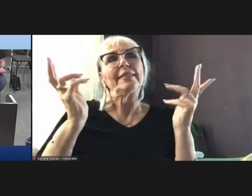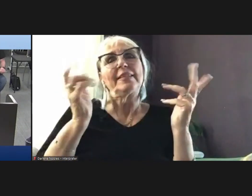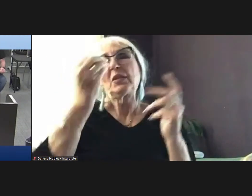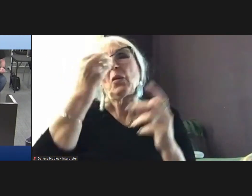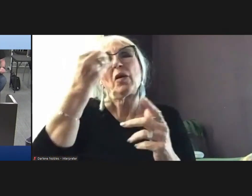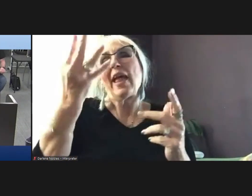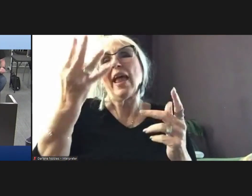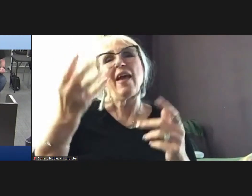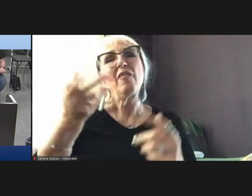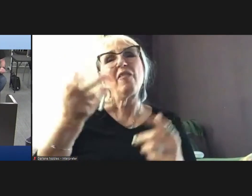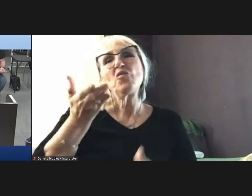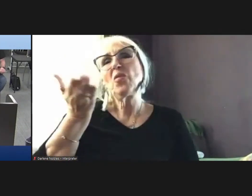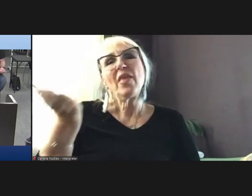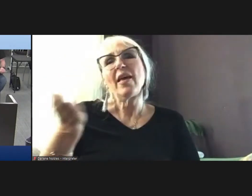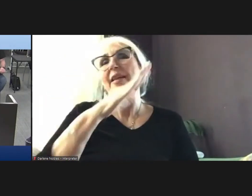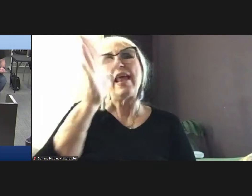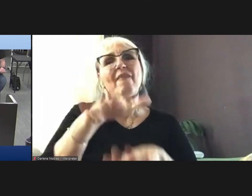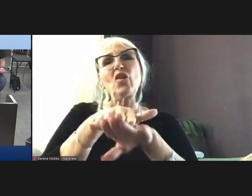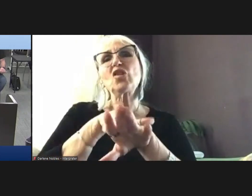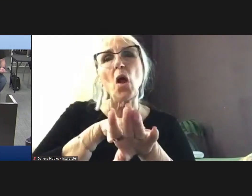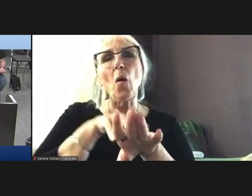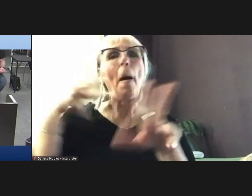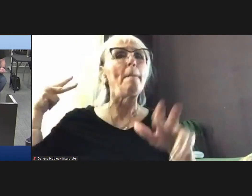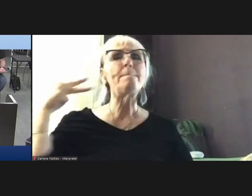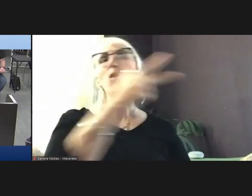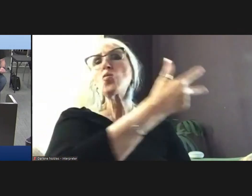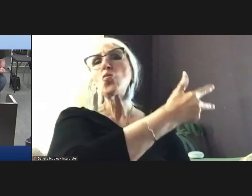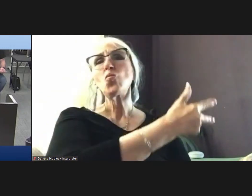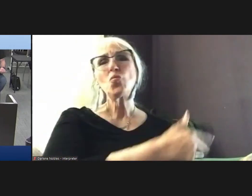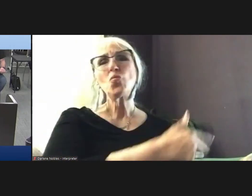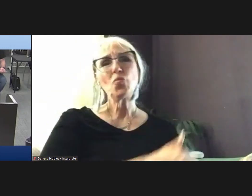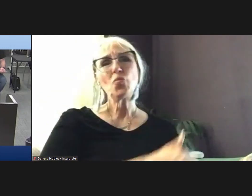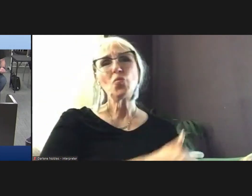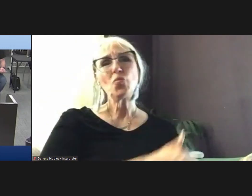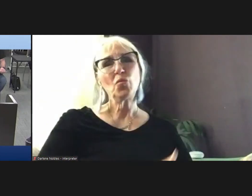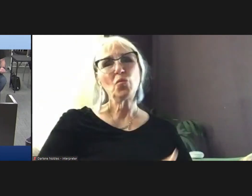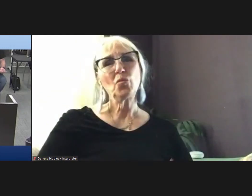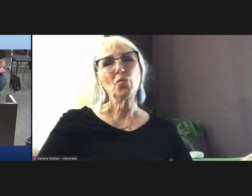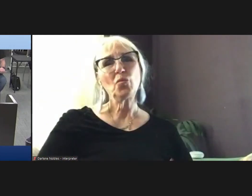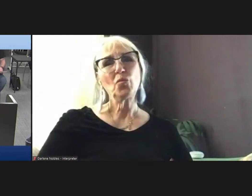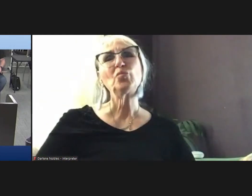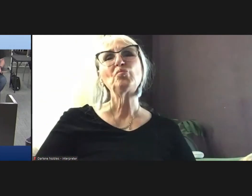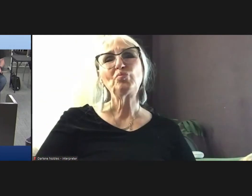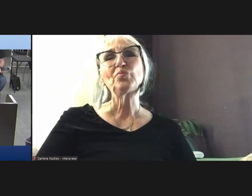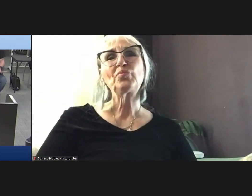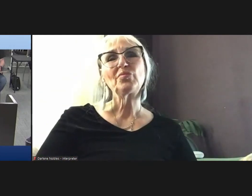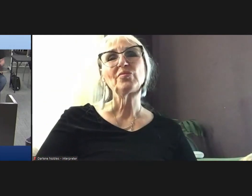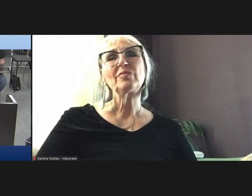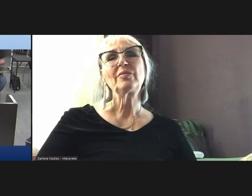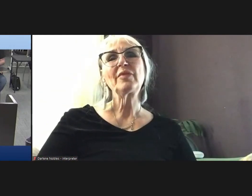not. They never slow down. They just keep on going. Thank you. Thank you.